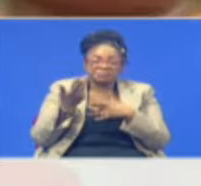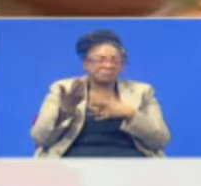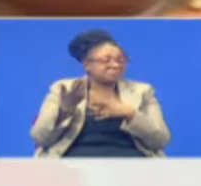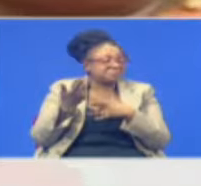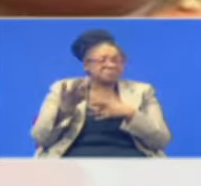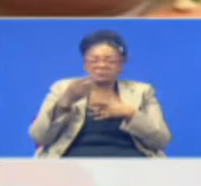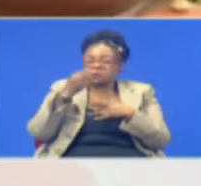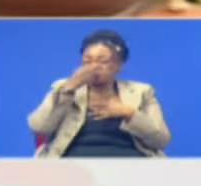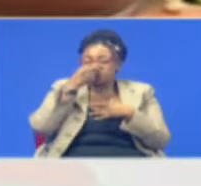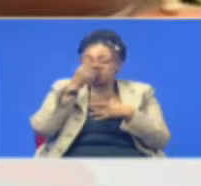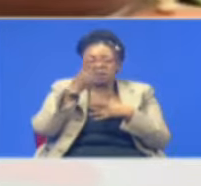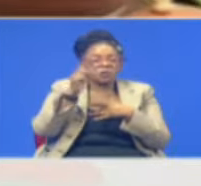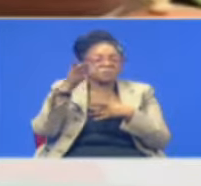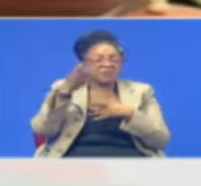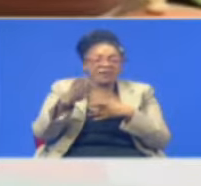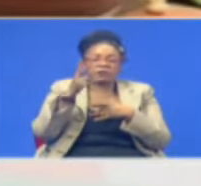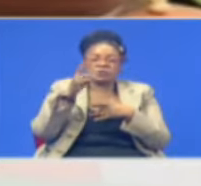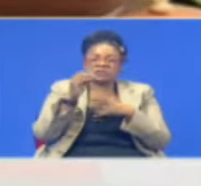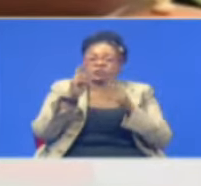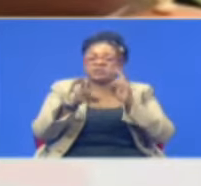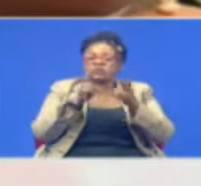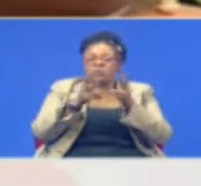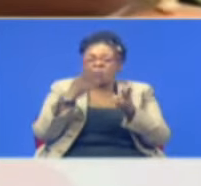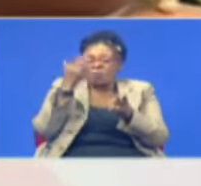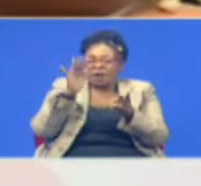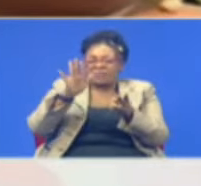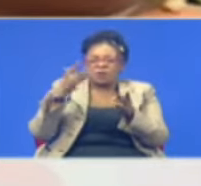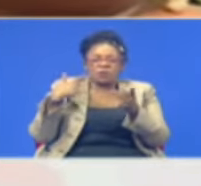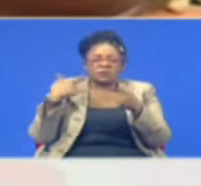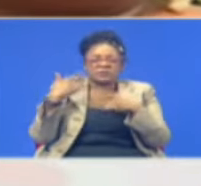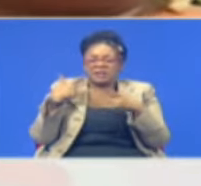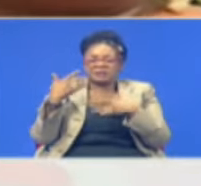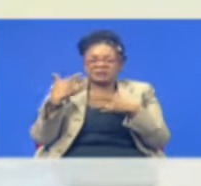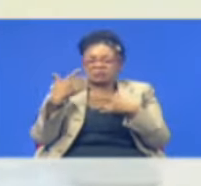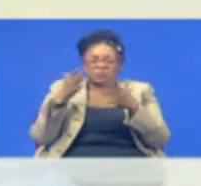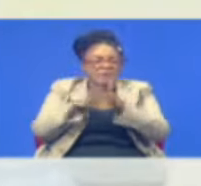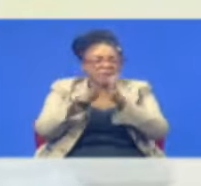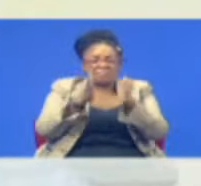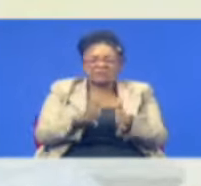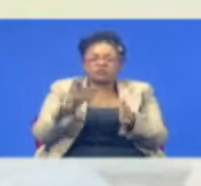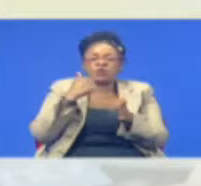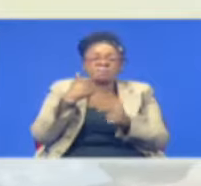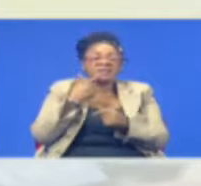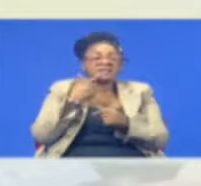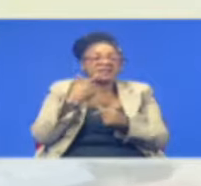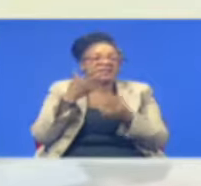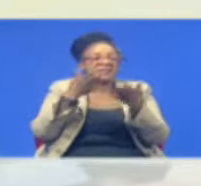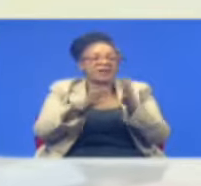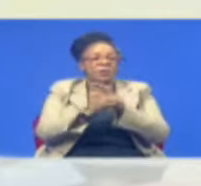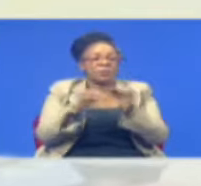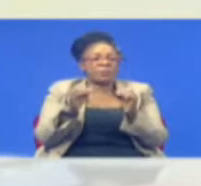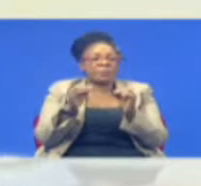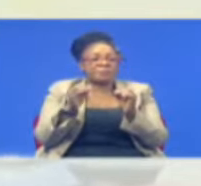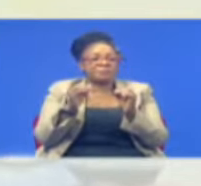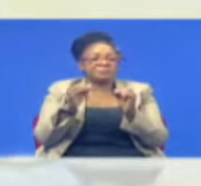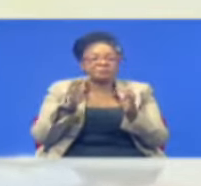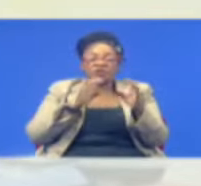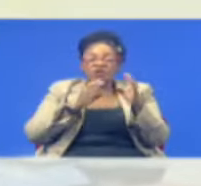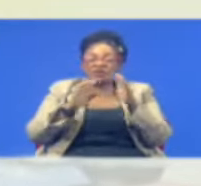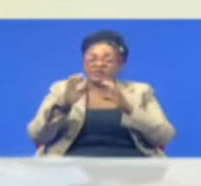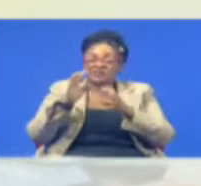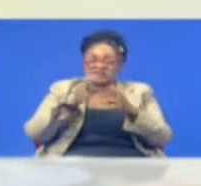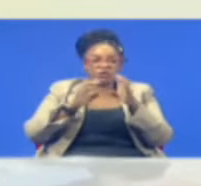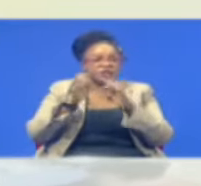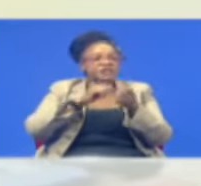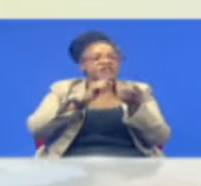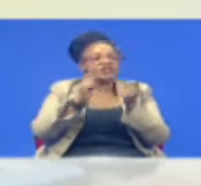2022. Why are they concerned that we are in talks with somebody they have said will not be around? The conversation in this country is changing and it will have to